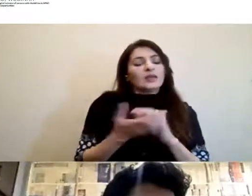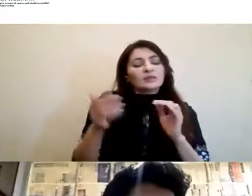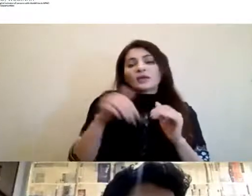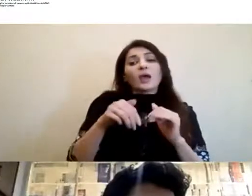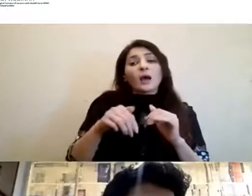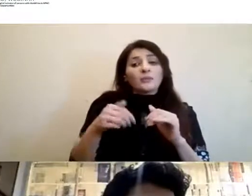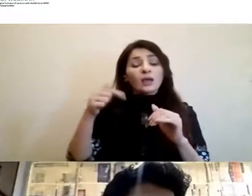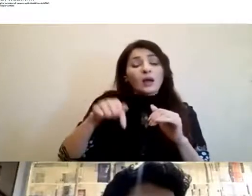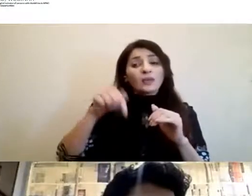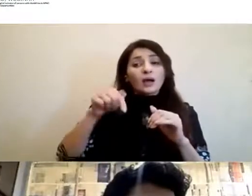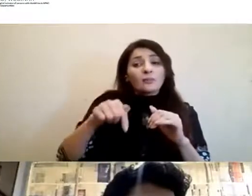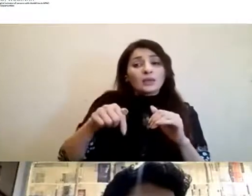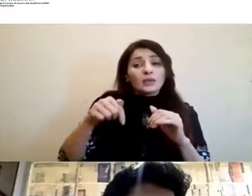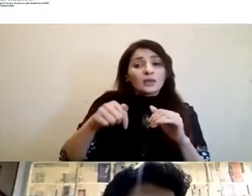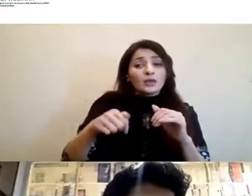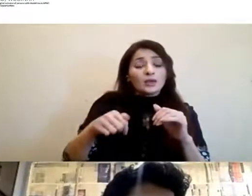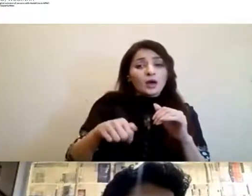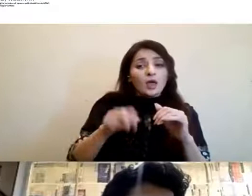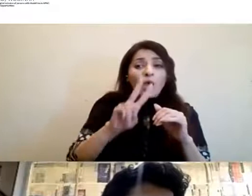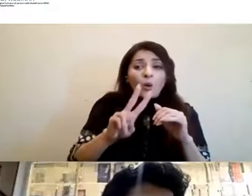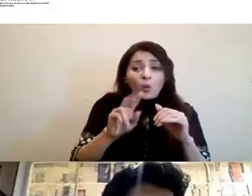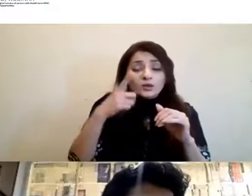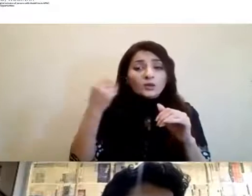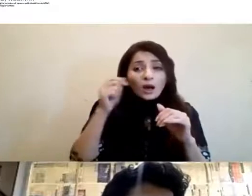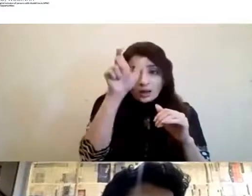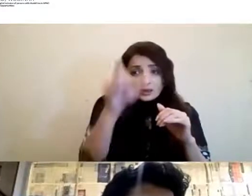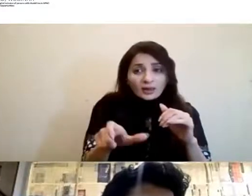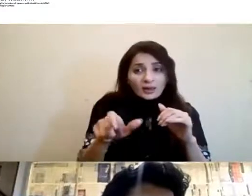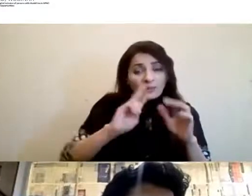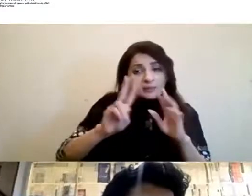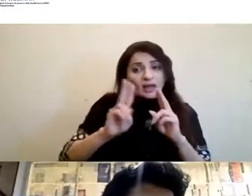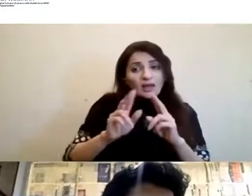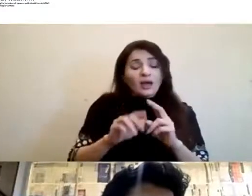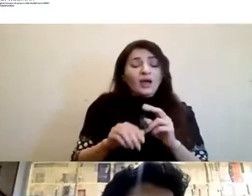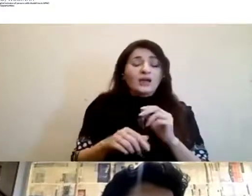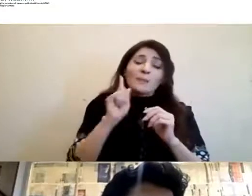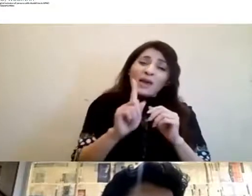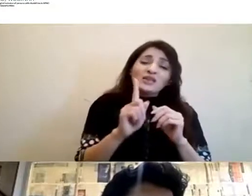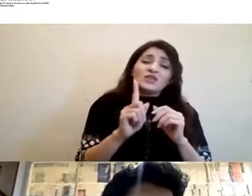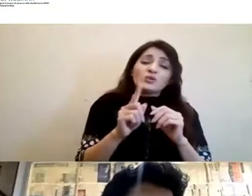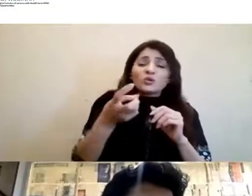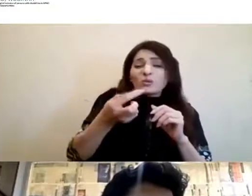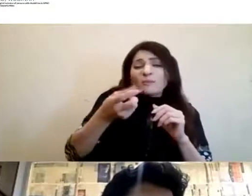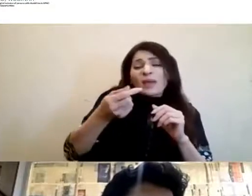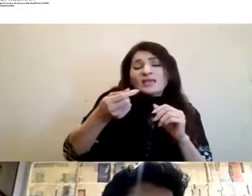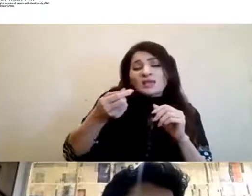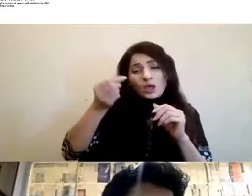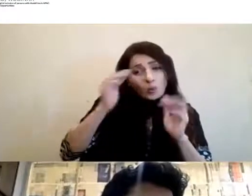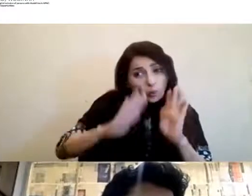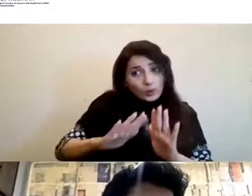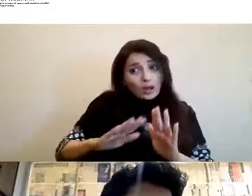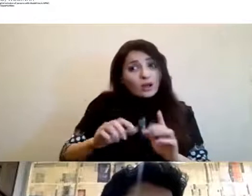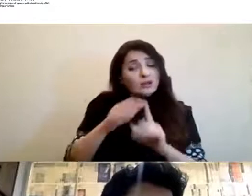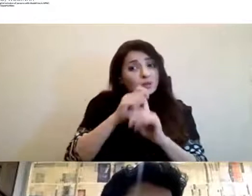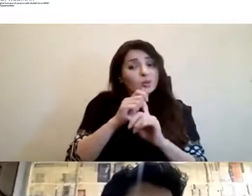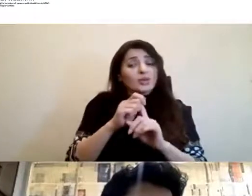mentioned. And these go in order. First is affordability. If people can't afford it, that's it. Nothing,